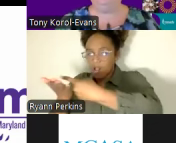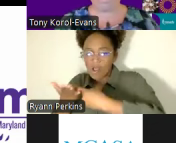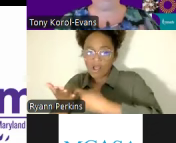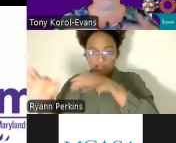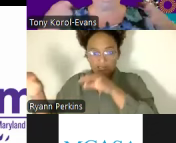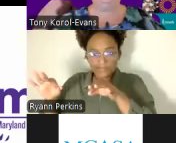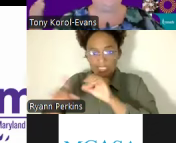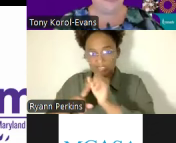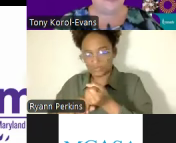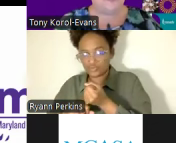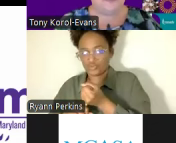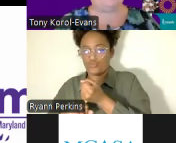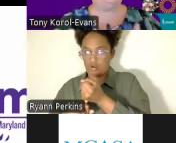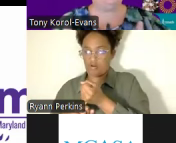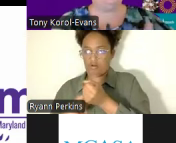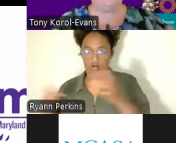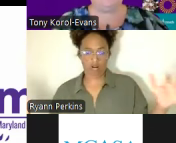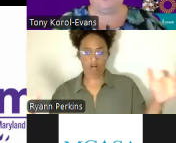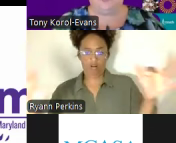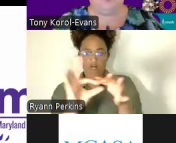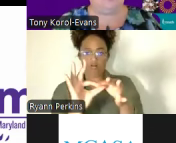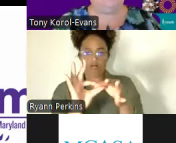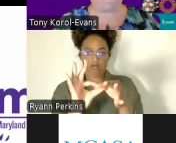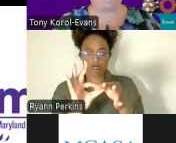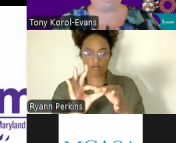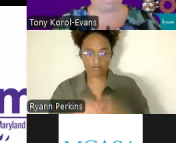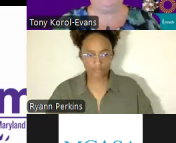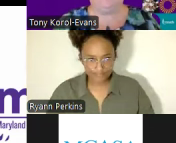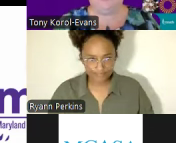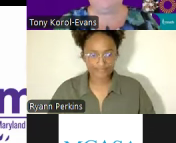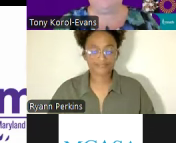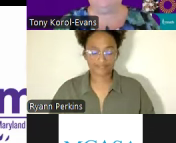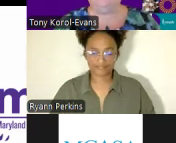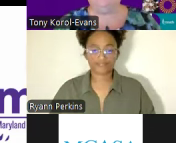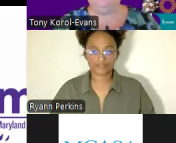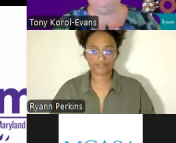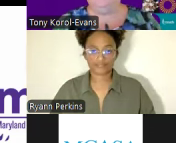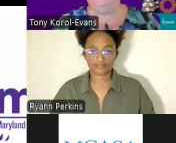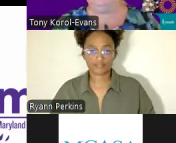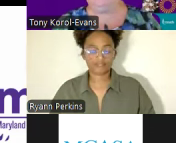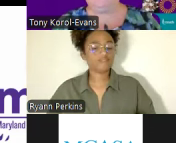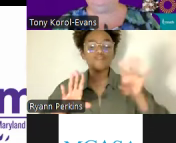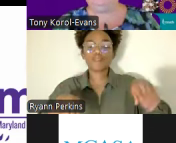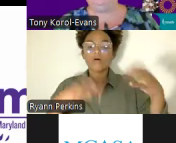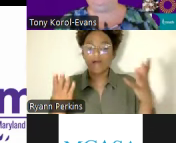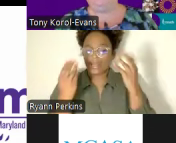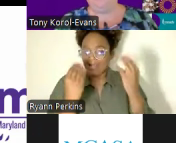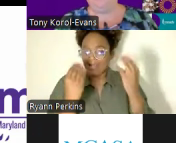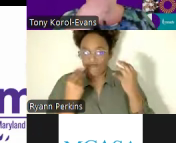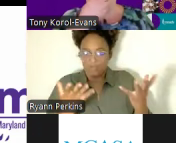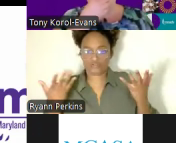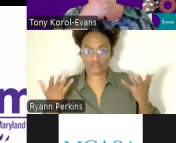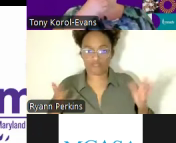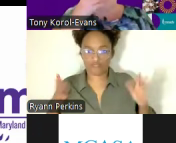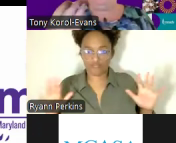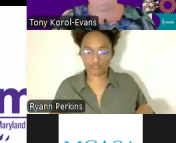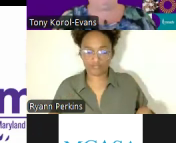No, she was like, I'm just telling you, I'm giving you information. What are the elements of a warm